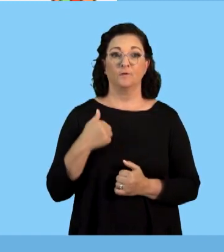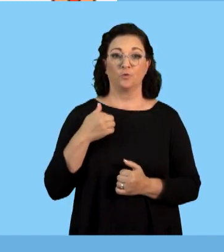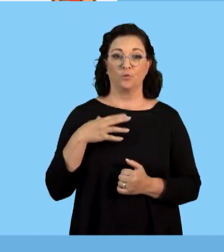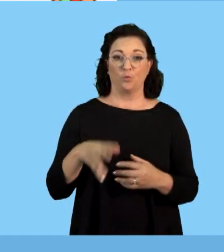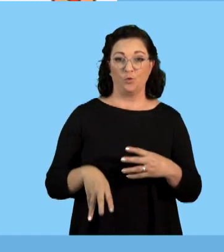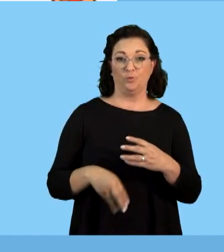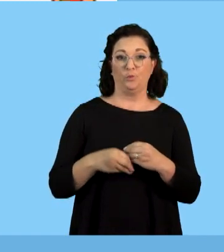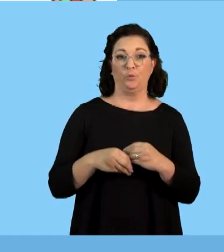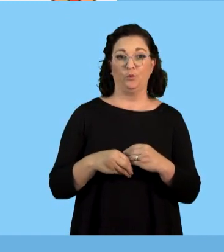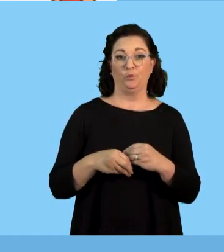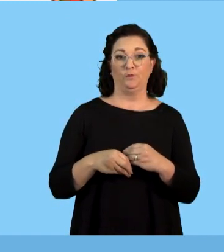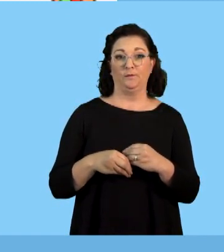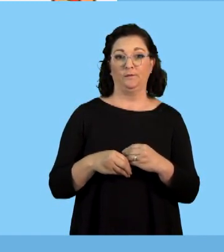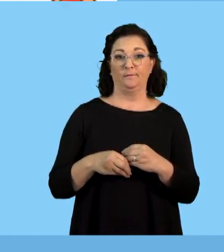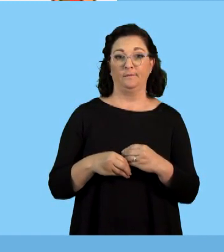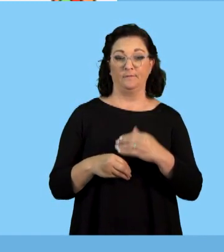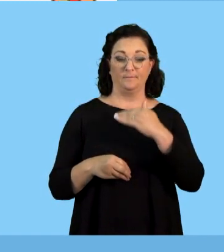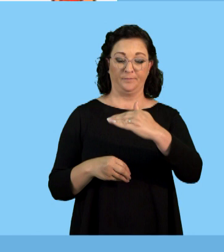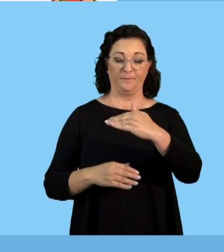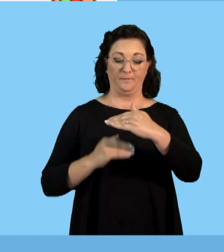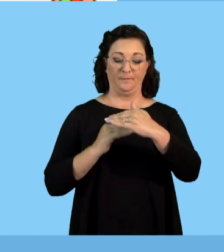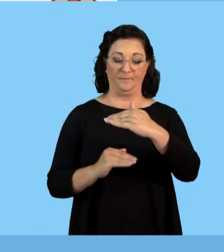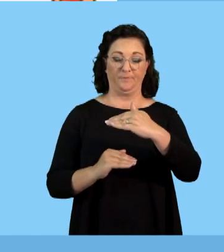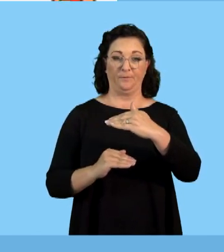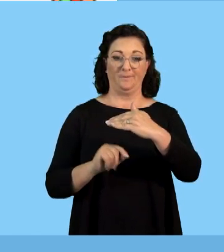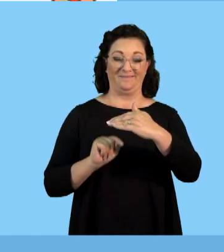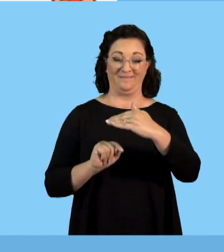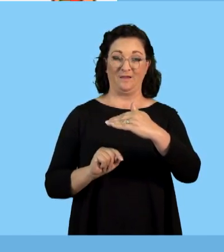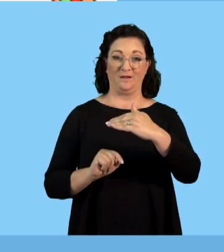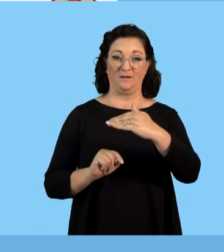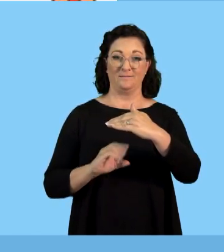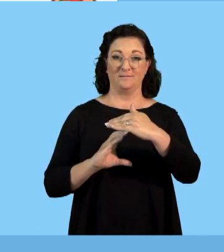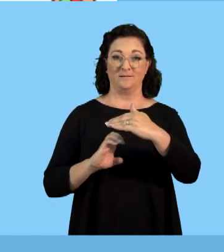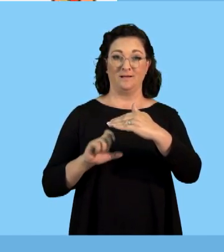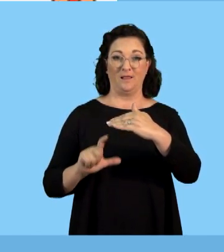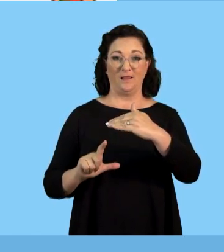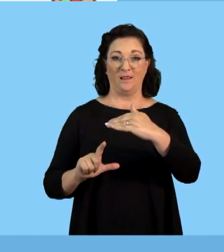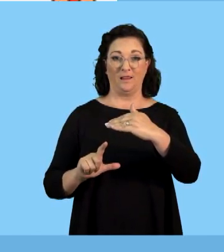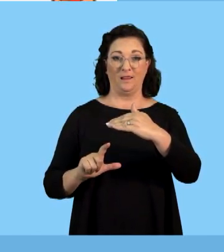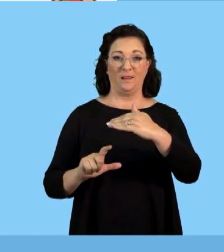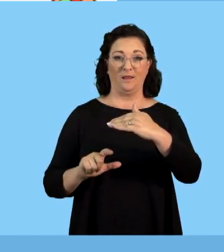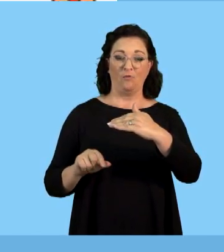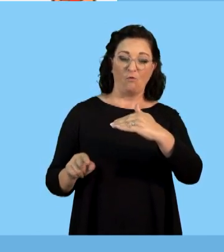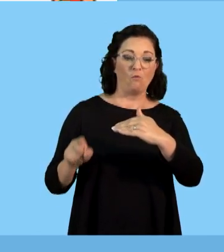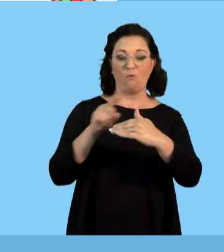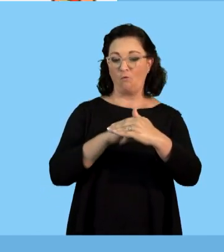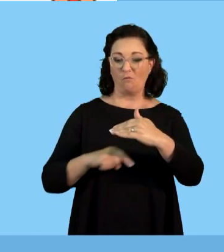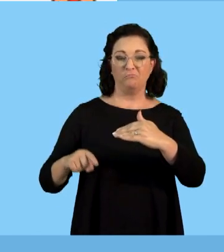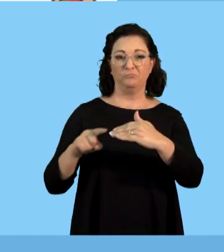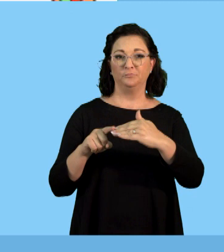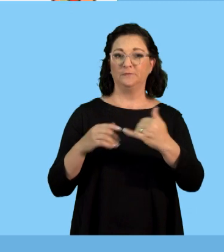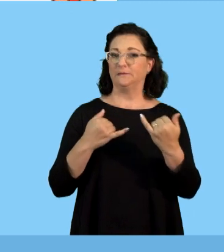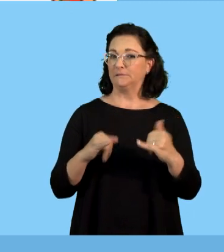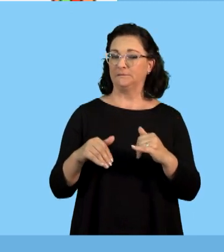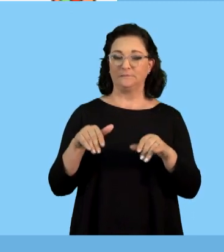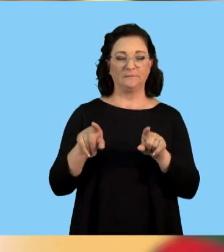parallel, so if I were to add another cell there in parallel to the other ones, that has no overall effect on the current